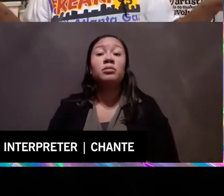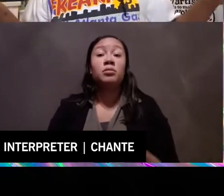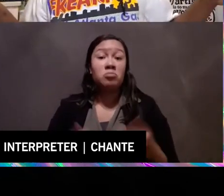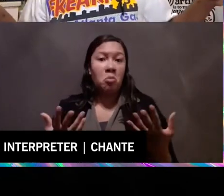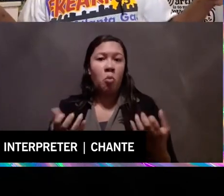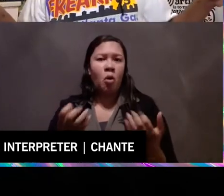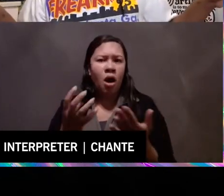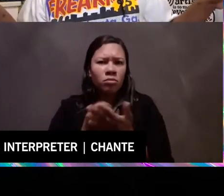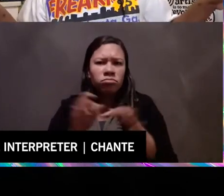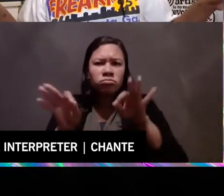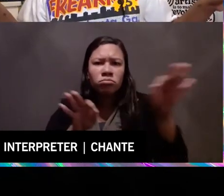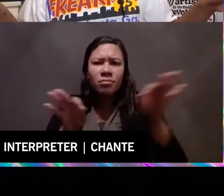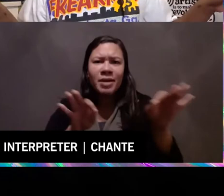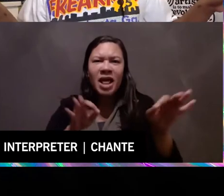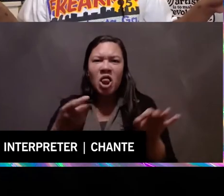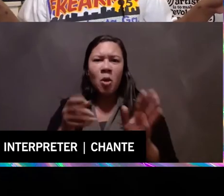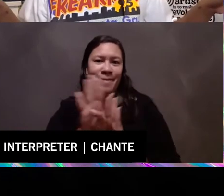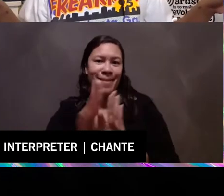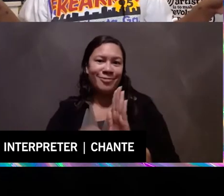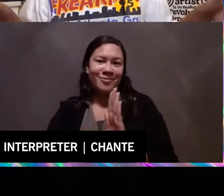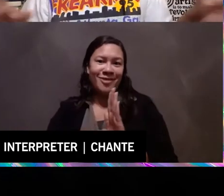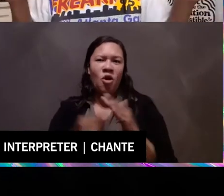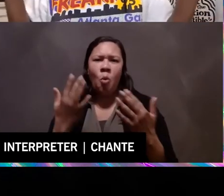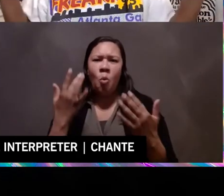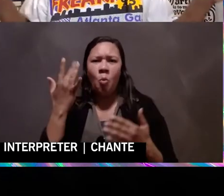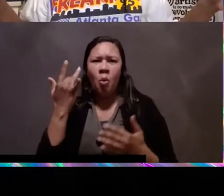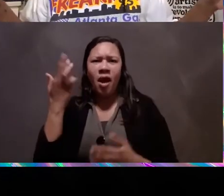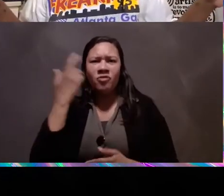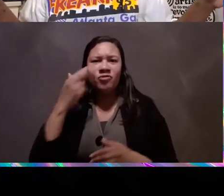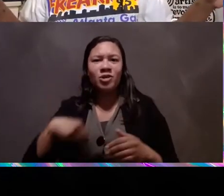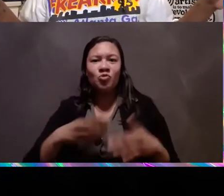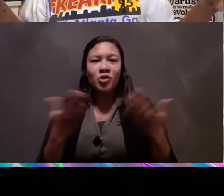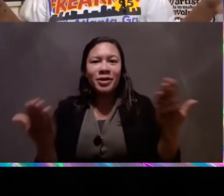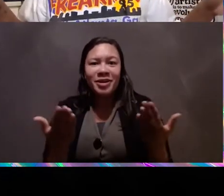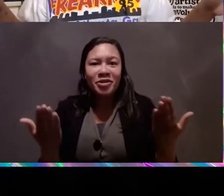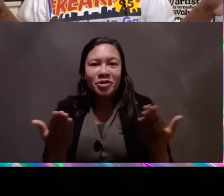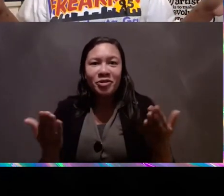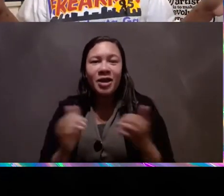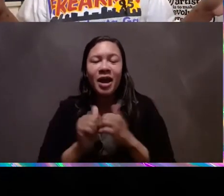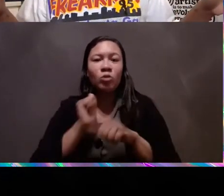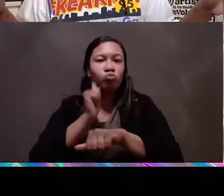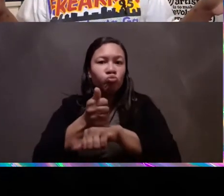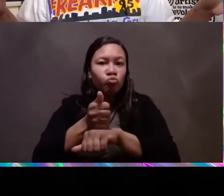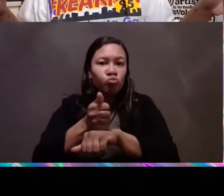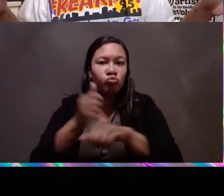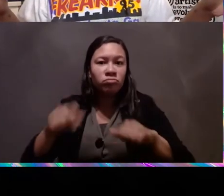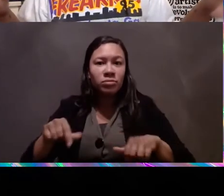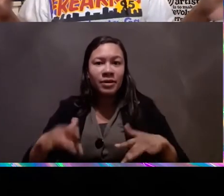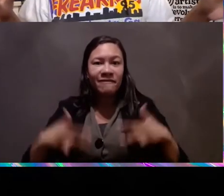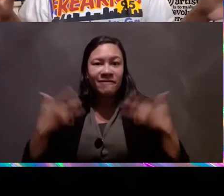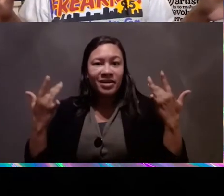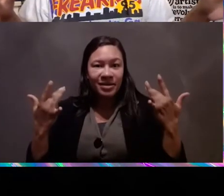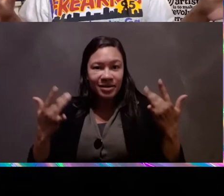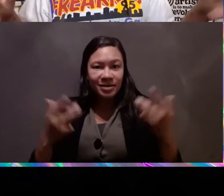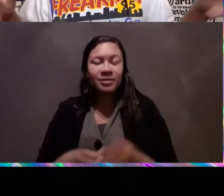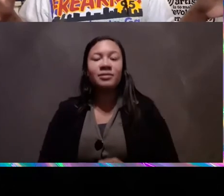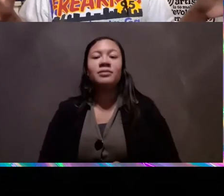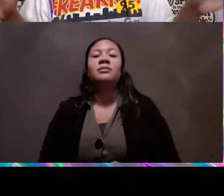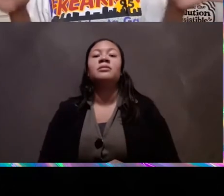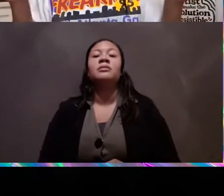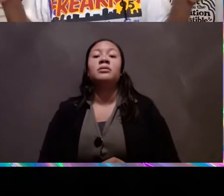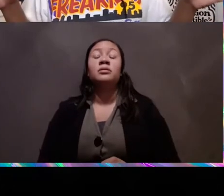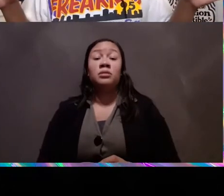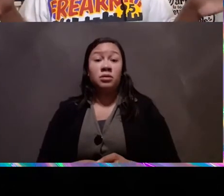framing device, talk about a little bit of why we're here and how we found ourselves in this event along with these